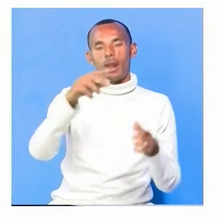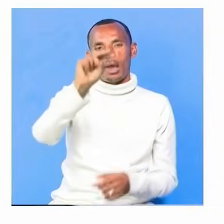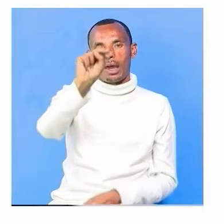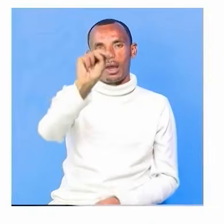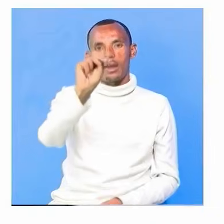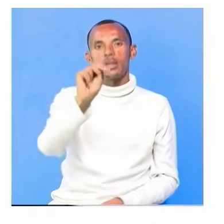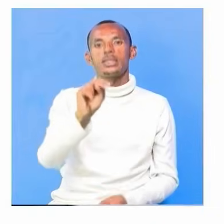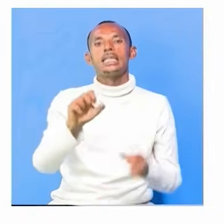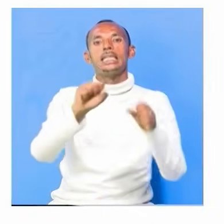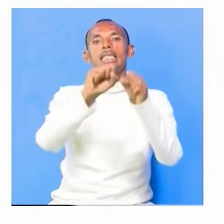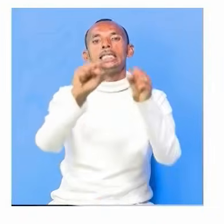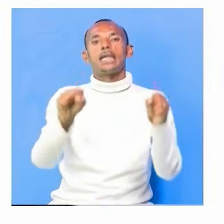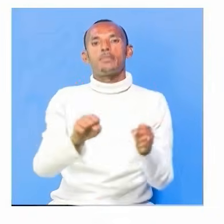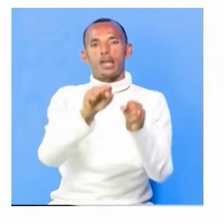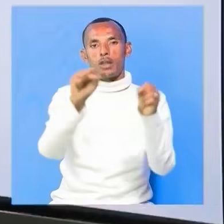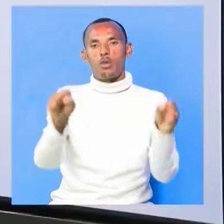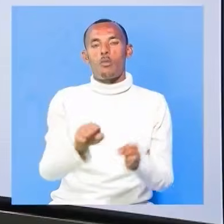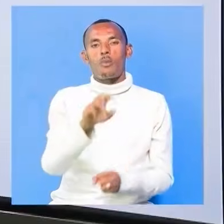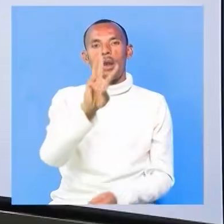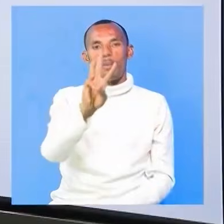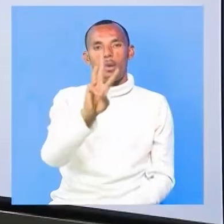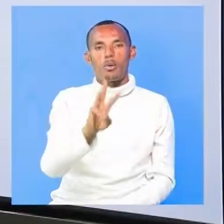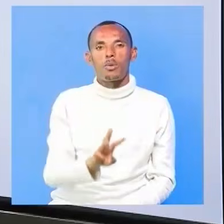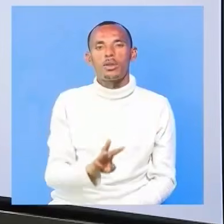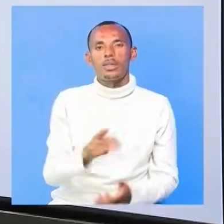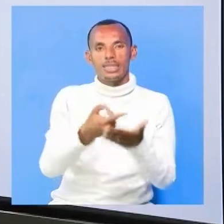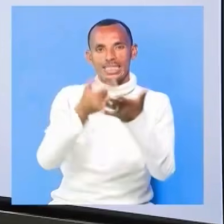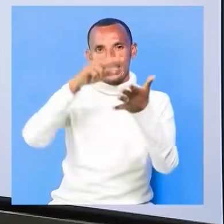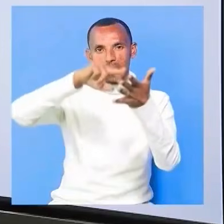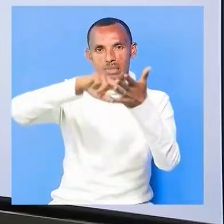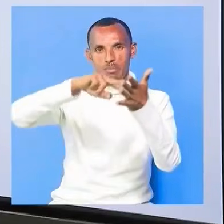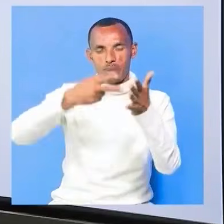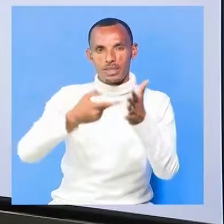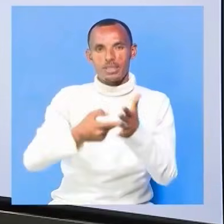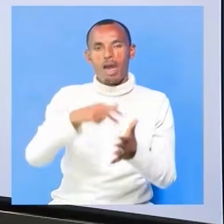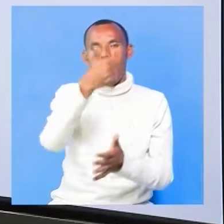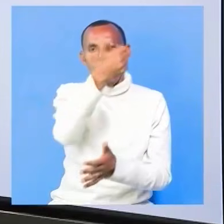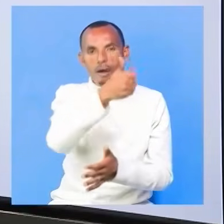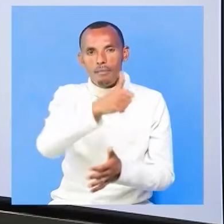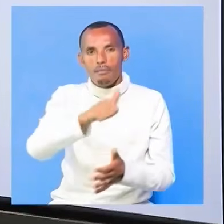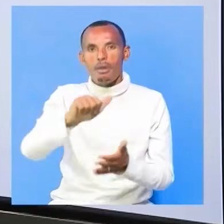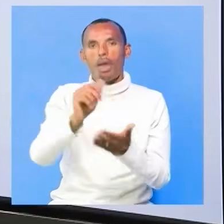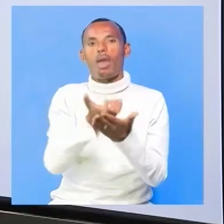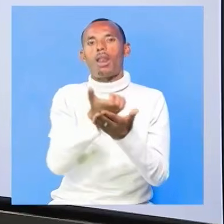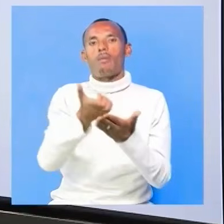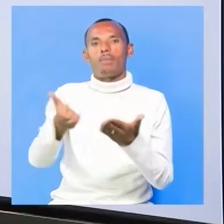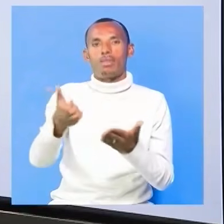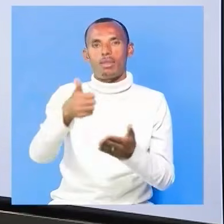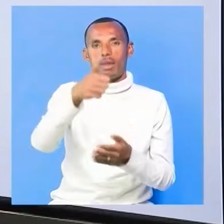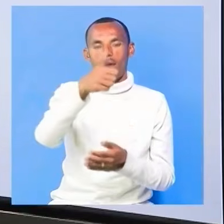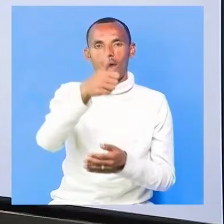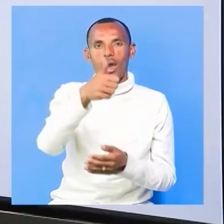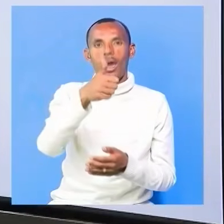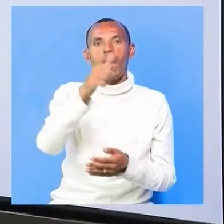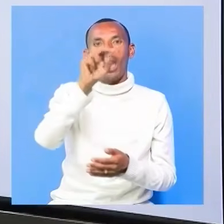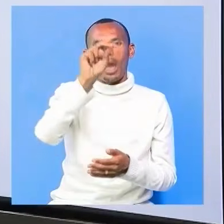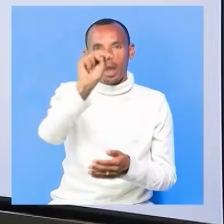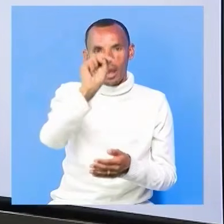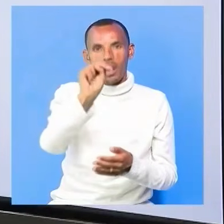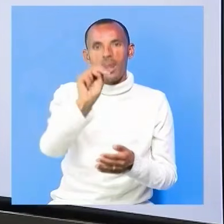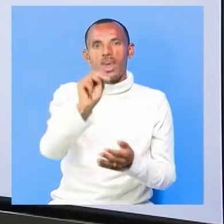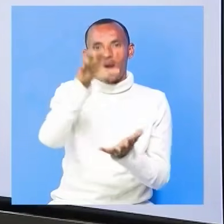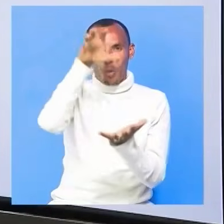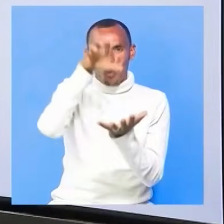the subset of W, okay? Literally, this means every element of set A, set